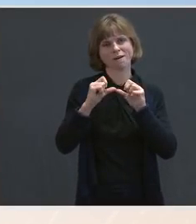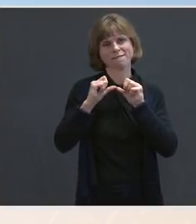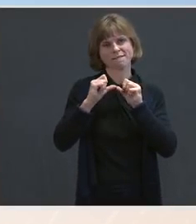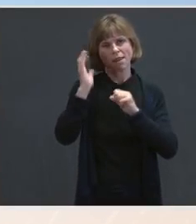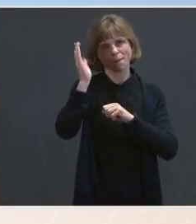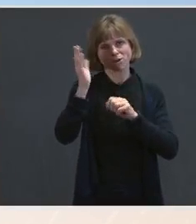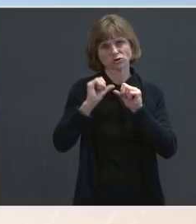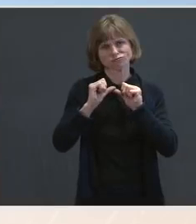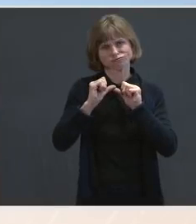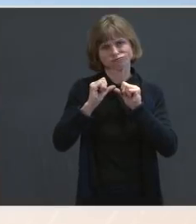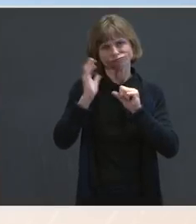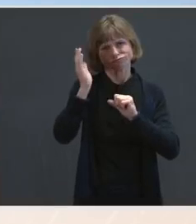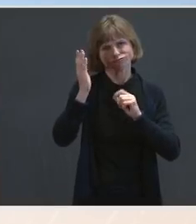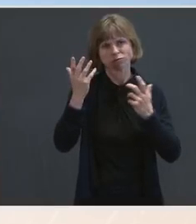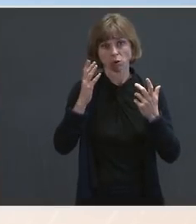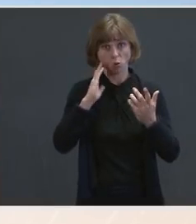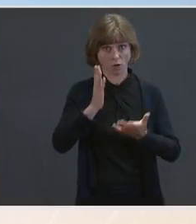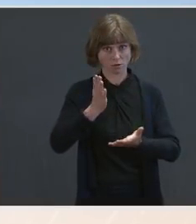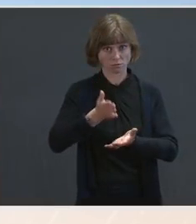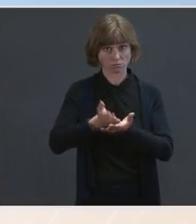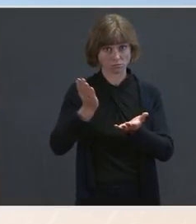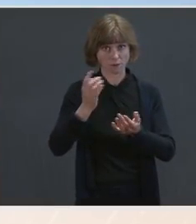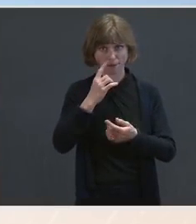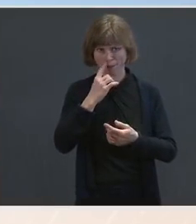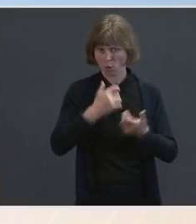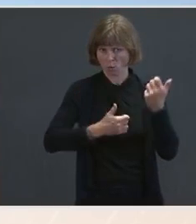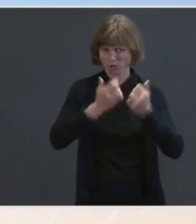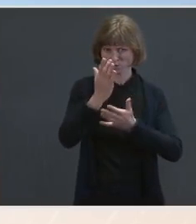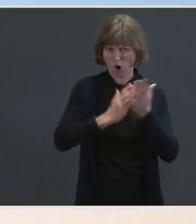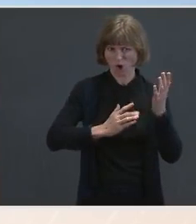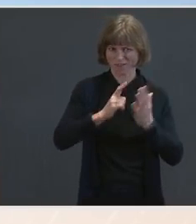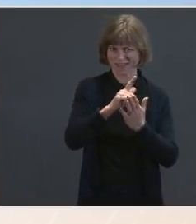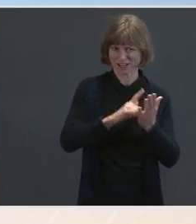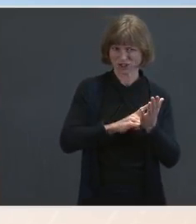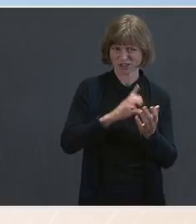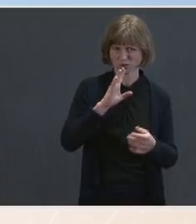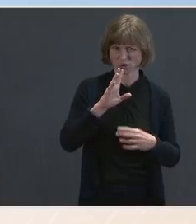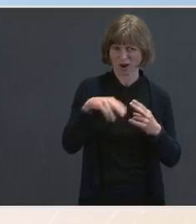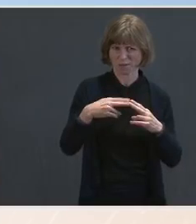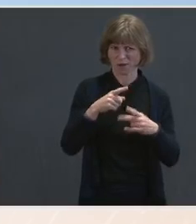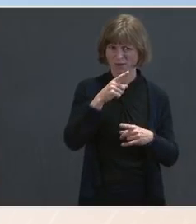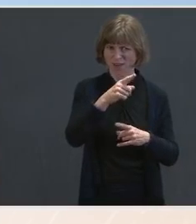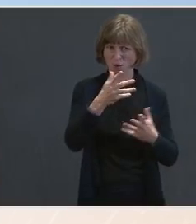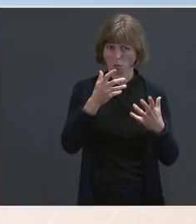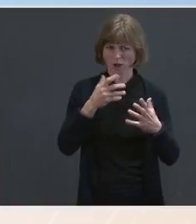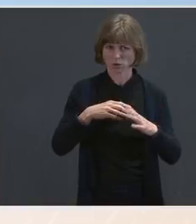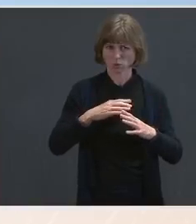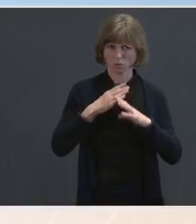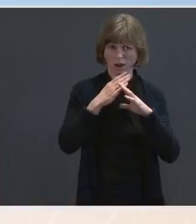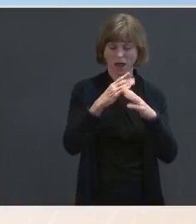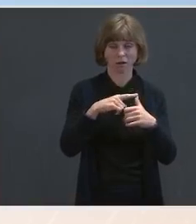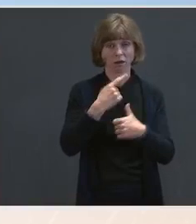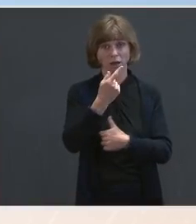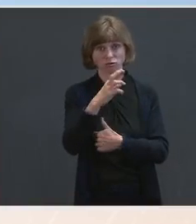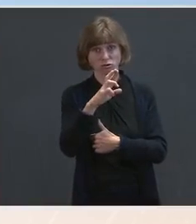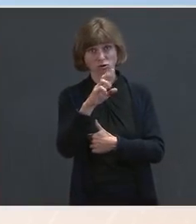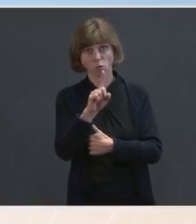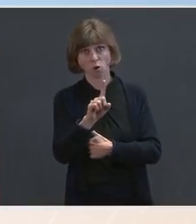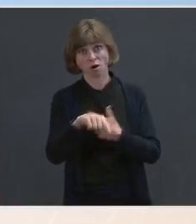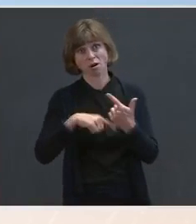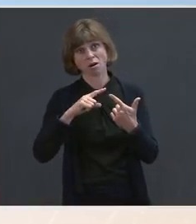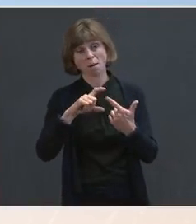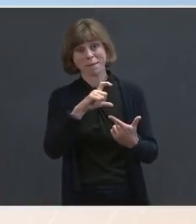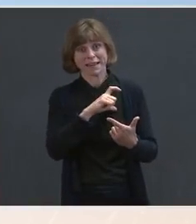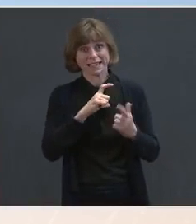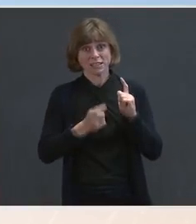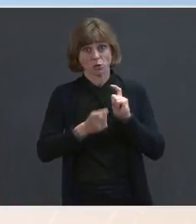that? Is he having discussions on that front? Which piece of legislation are they intending to block? HR 1, policing reform, there's